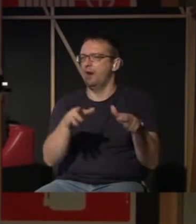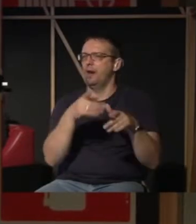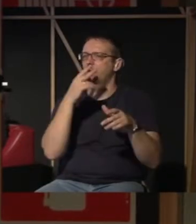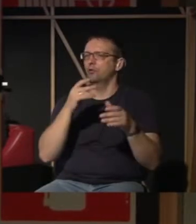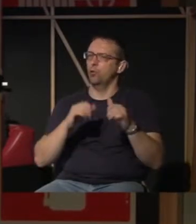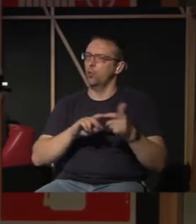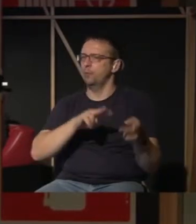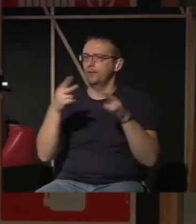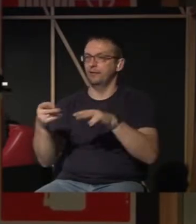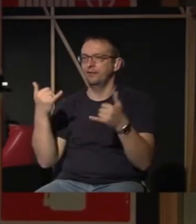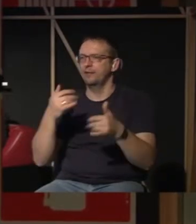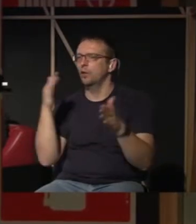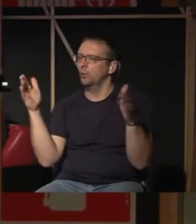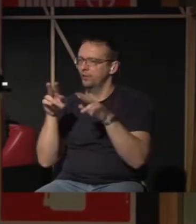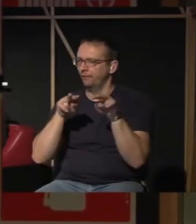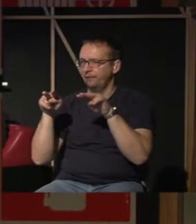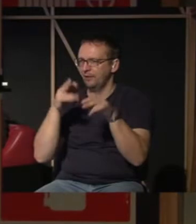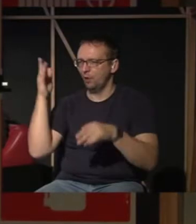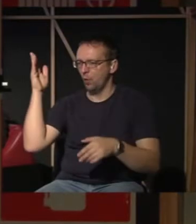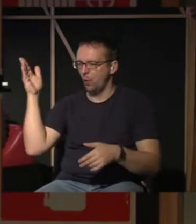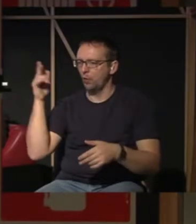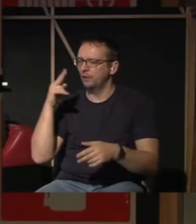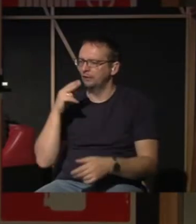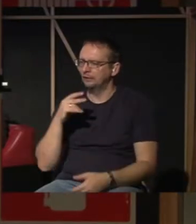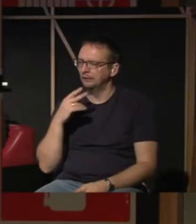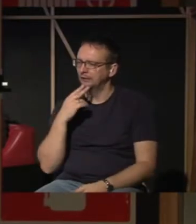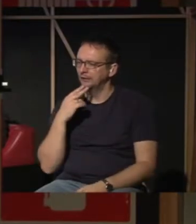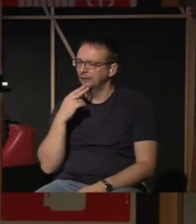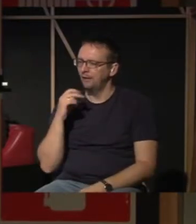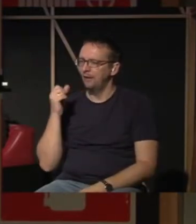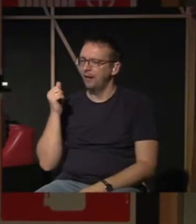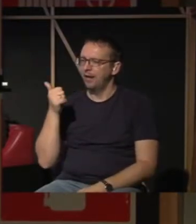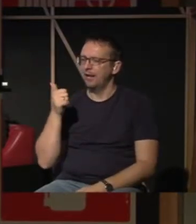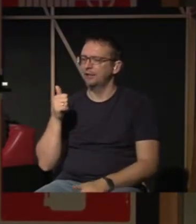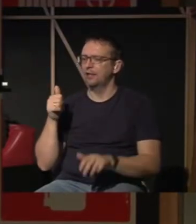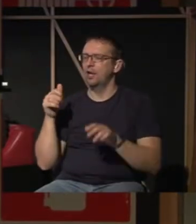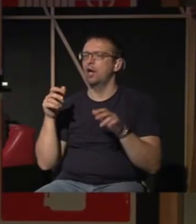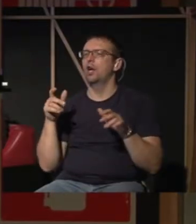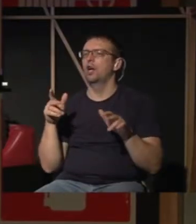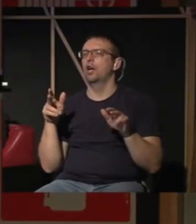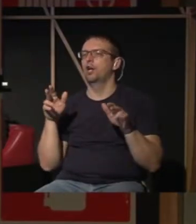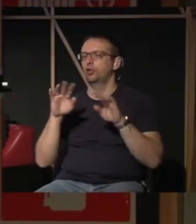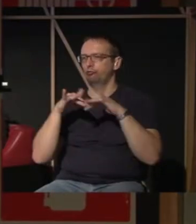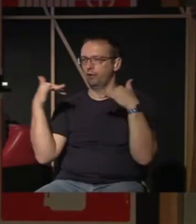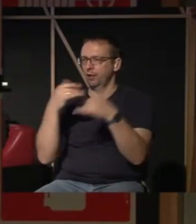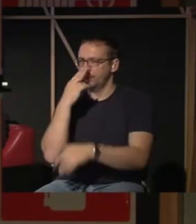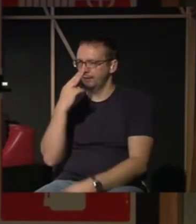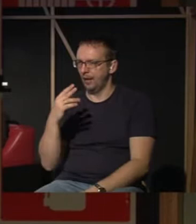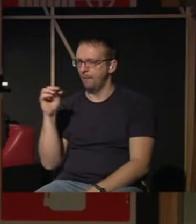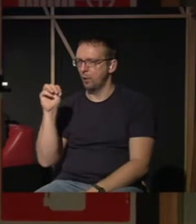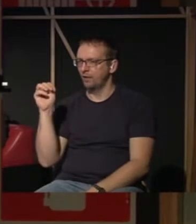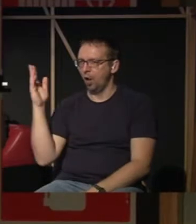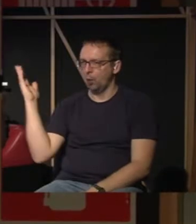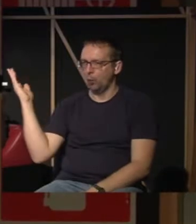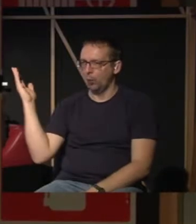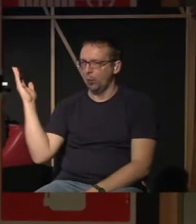accessibility monitor at one of the stadiums in Moscow. Pavel, your beautiful face is now